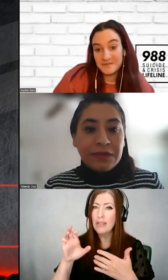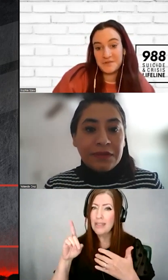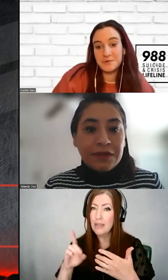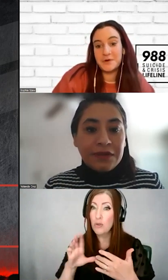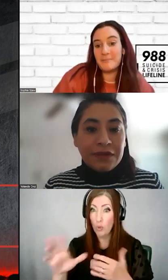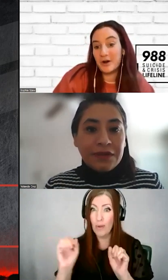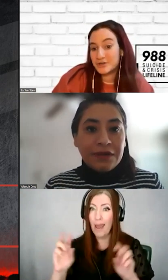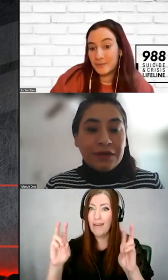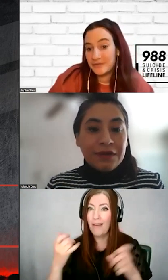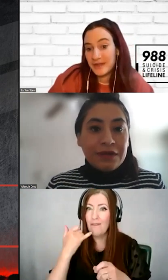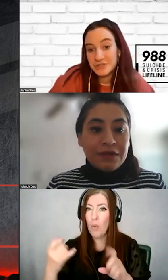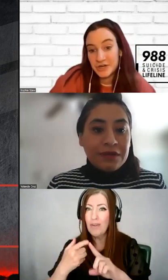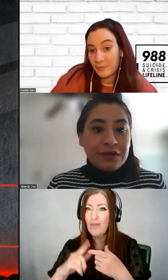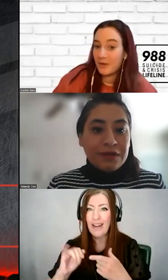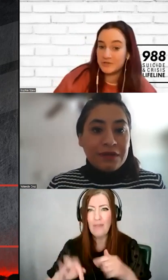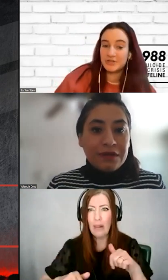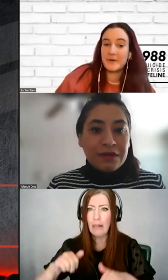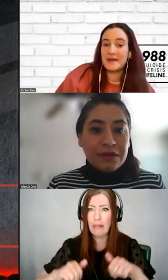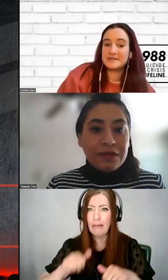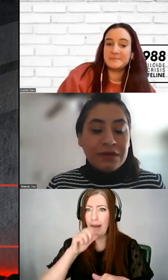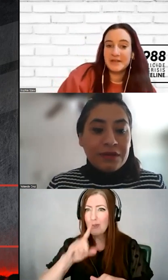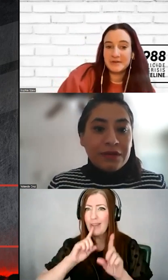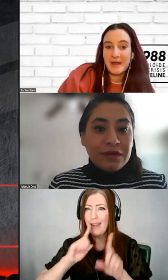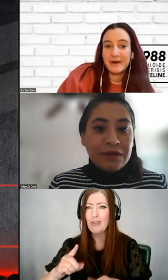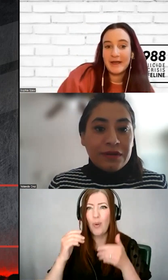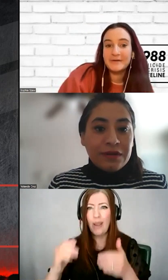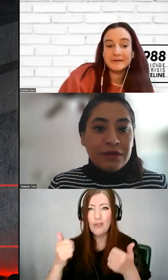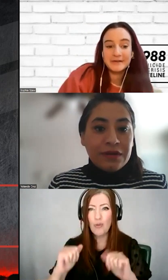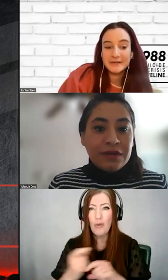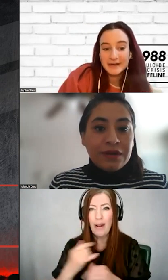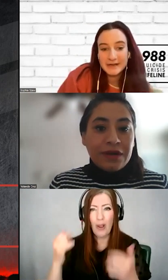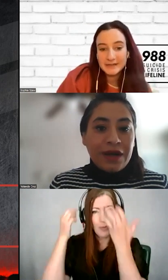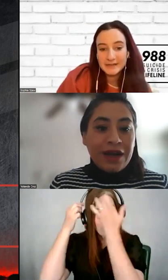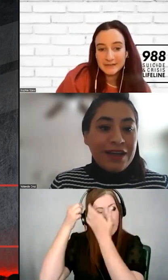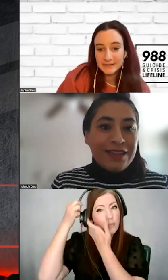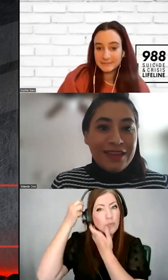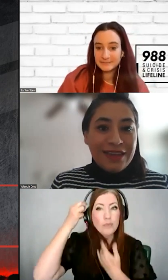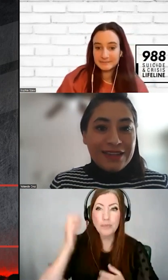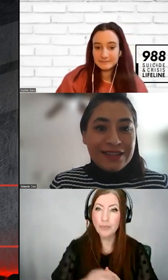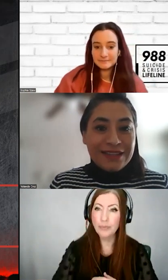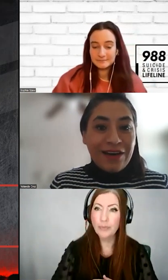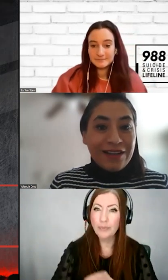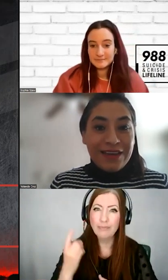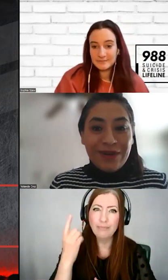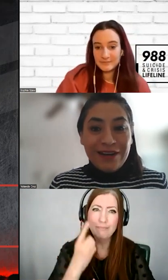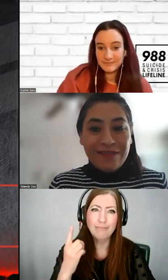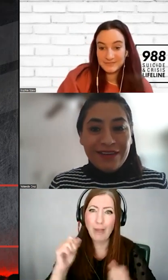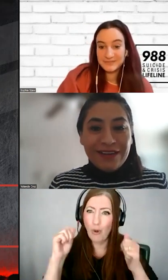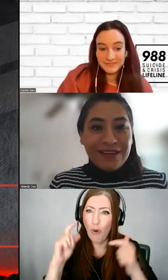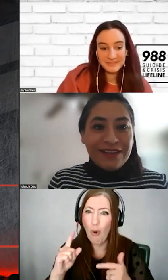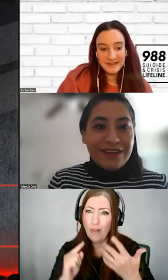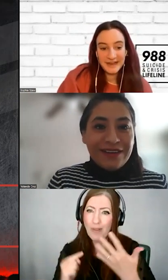friend. If you aren't sure about the answer, you're welcome to just go ahead and attempt to answer that right now. I think it's all of the